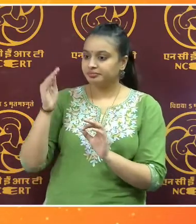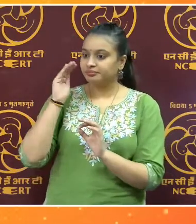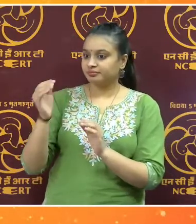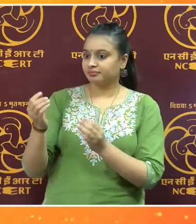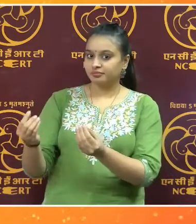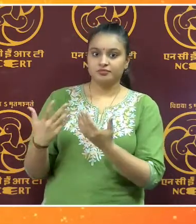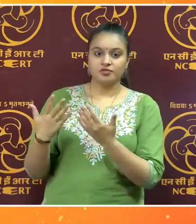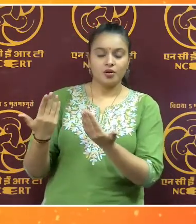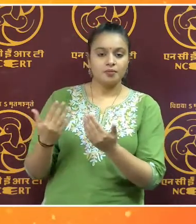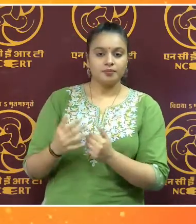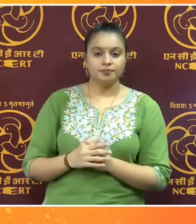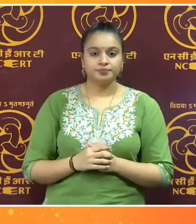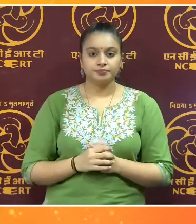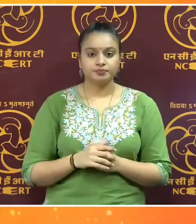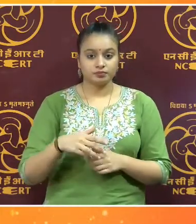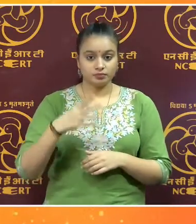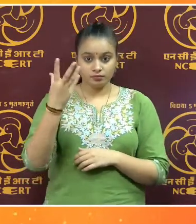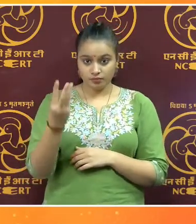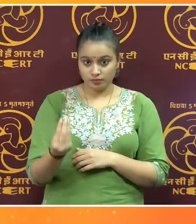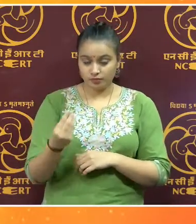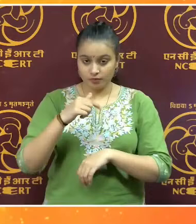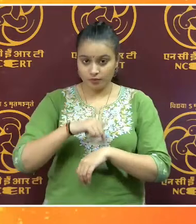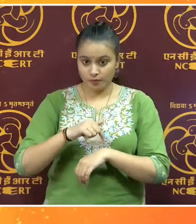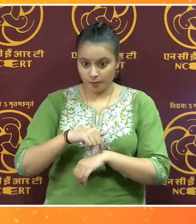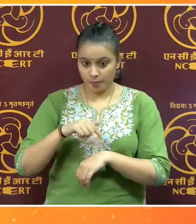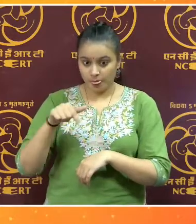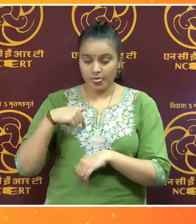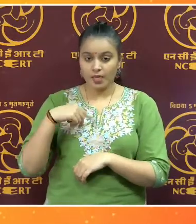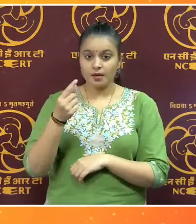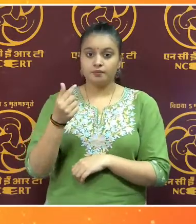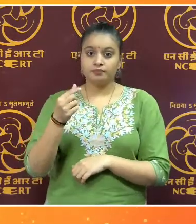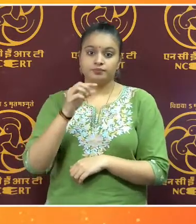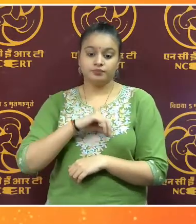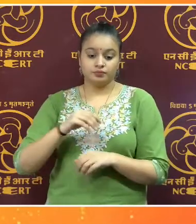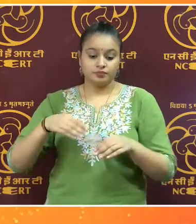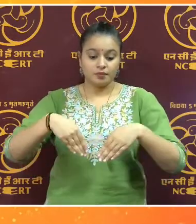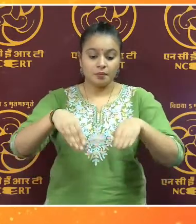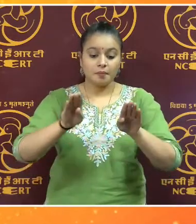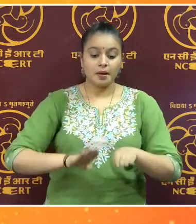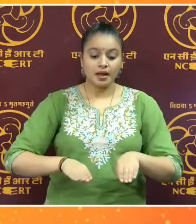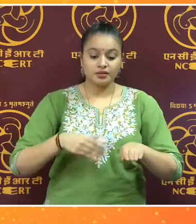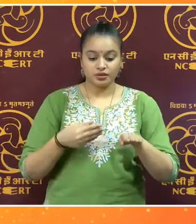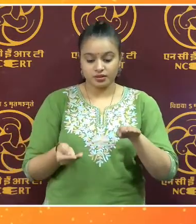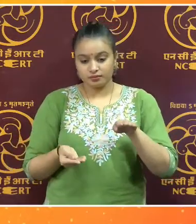Anil. At night, I saw him tuck the money under the mattress. I have been working for Mr. Anil for